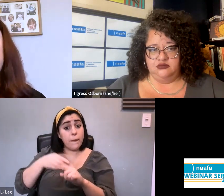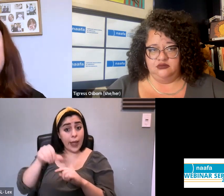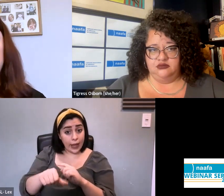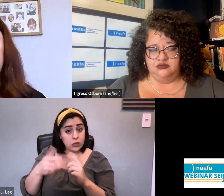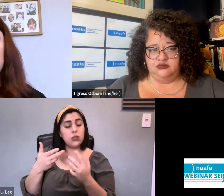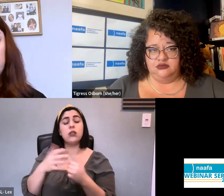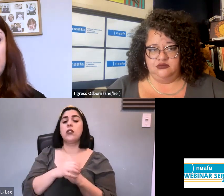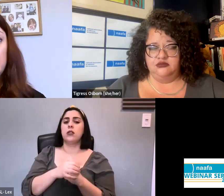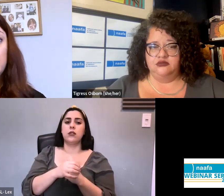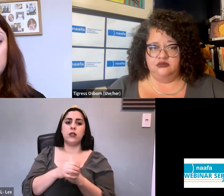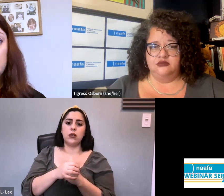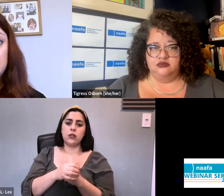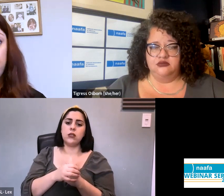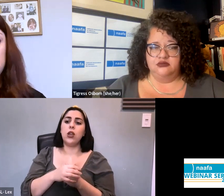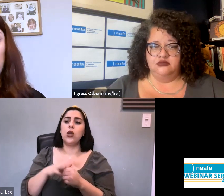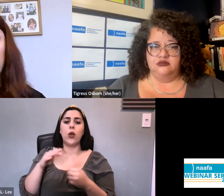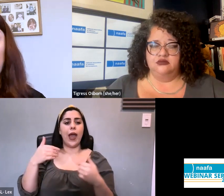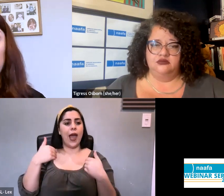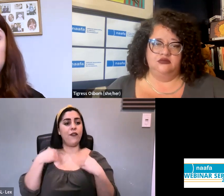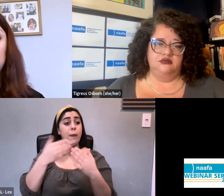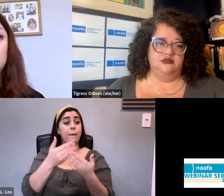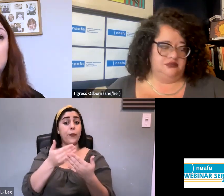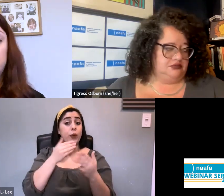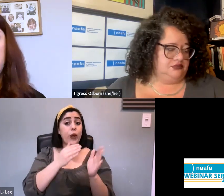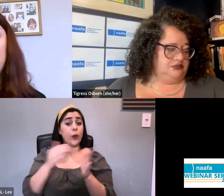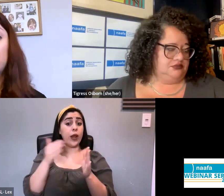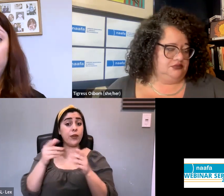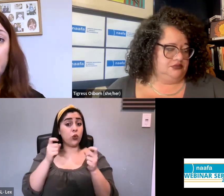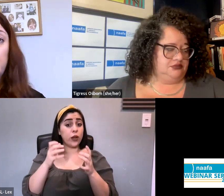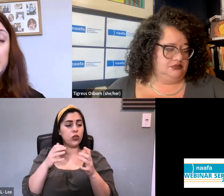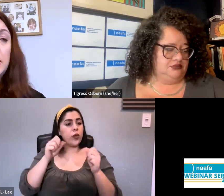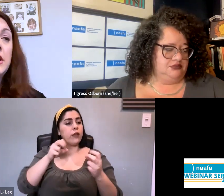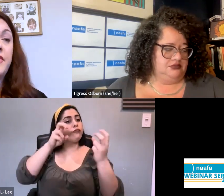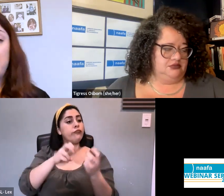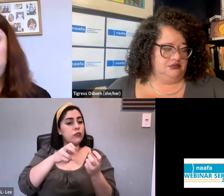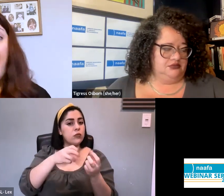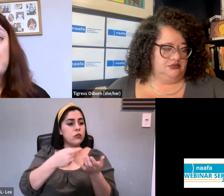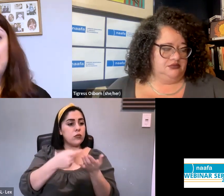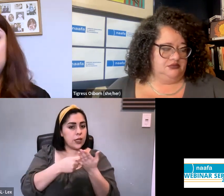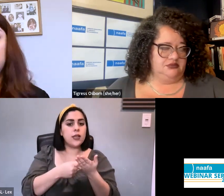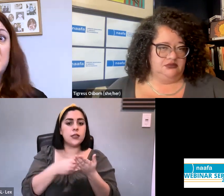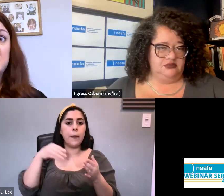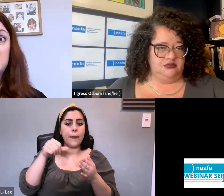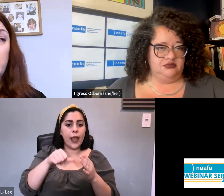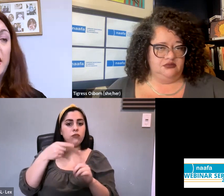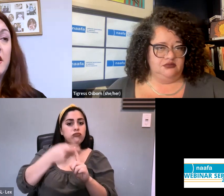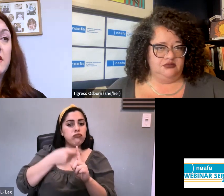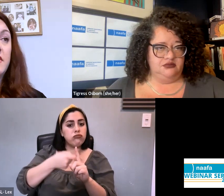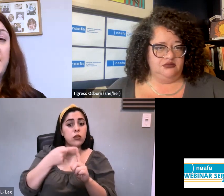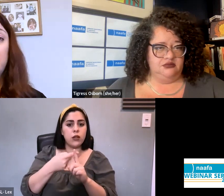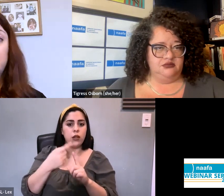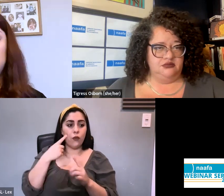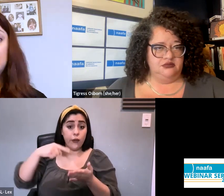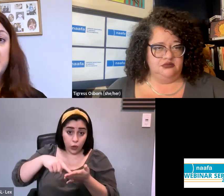Your pre-arrangement director will be able to go through those steps with you to make it affordable. There have been instances